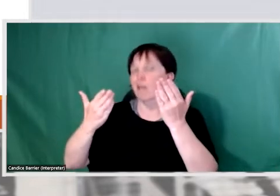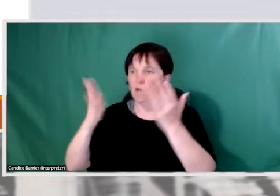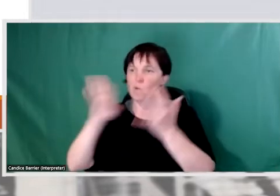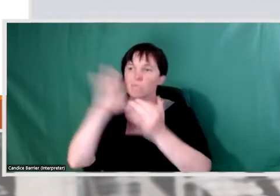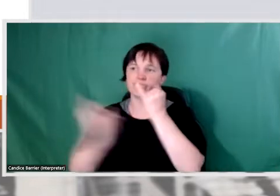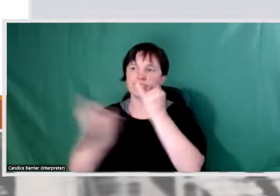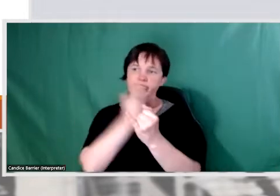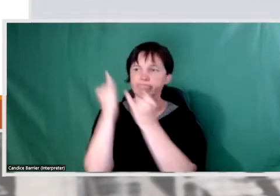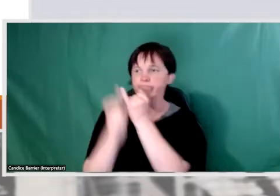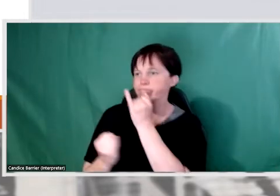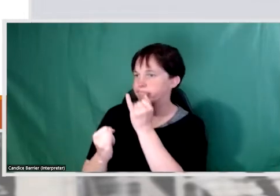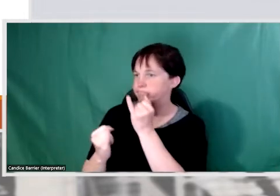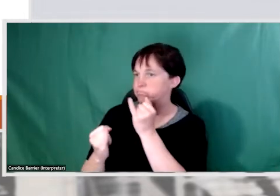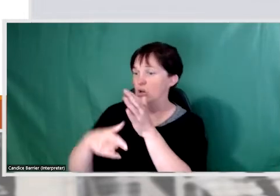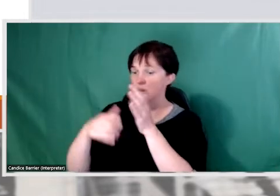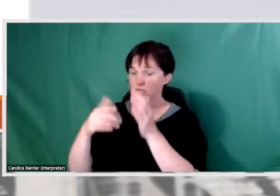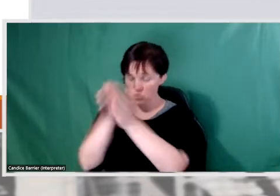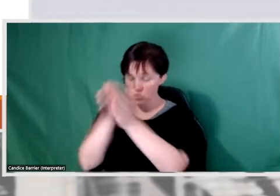that request